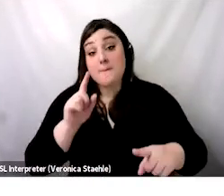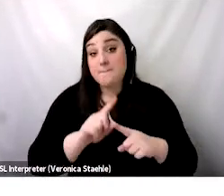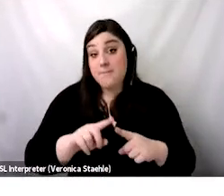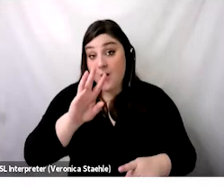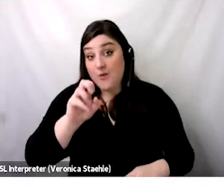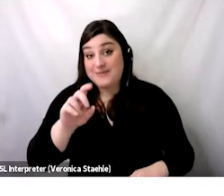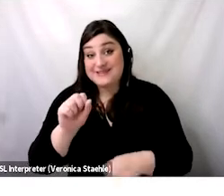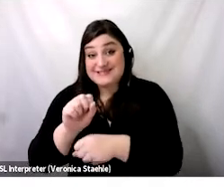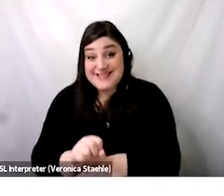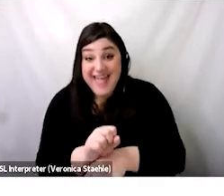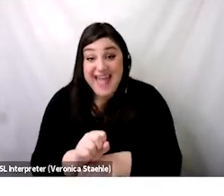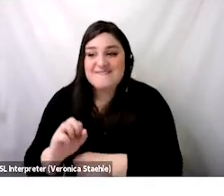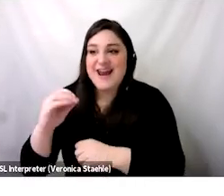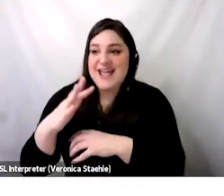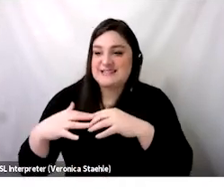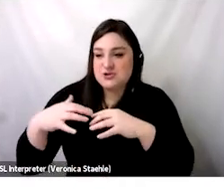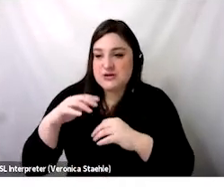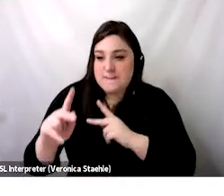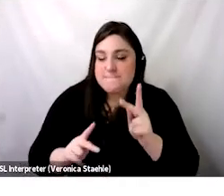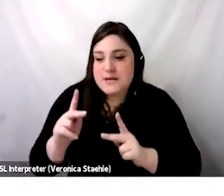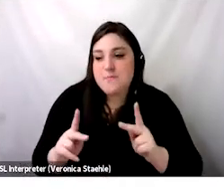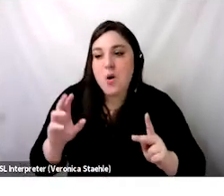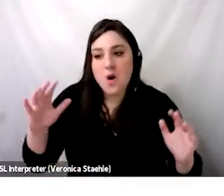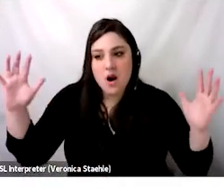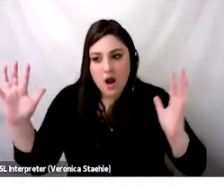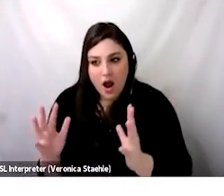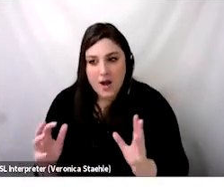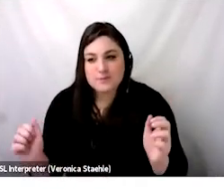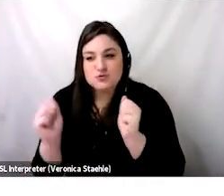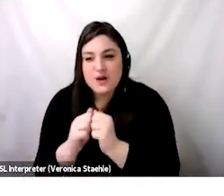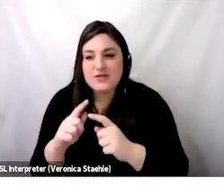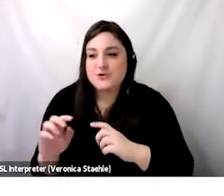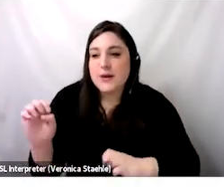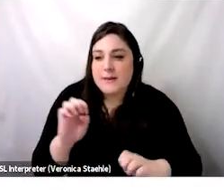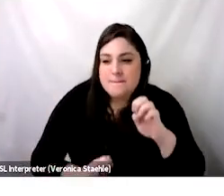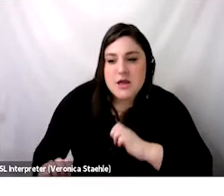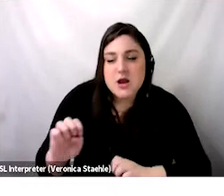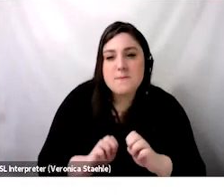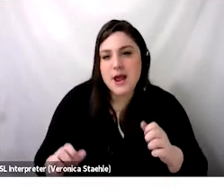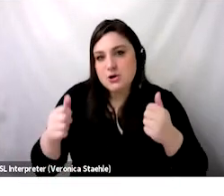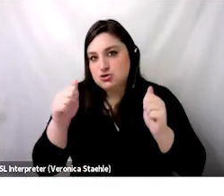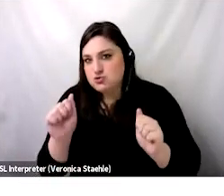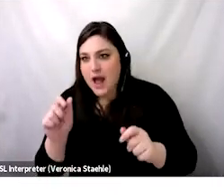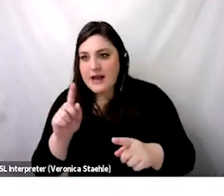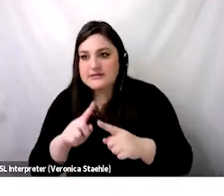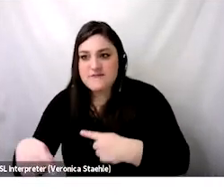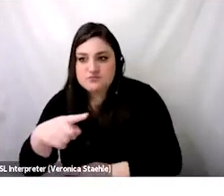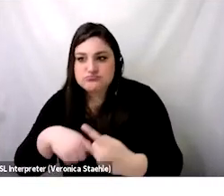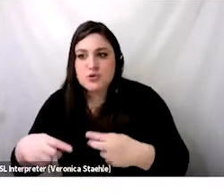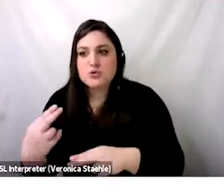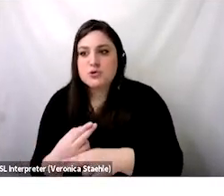together, and they would experiment and incorporate different surroundings of plants in their